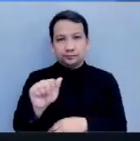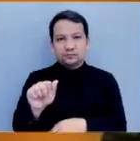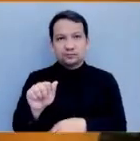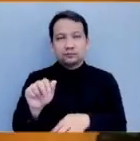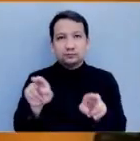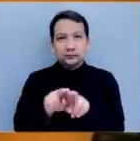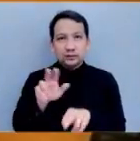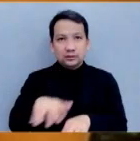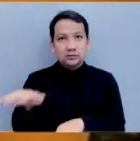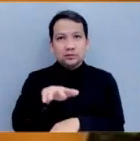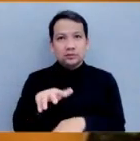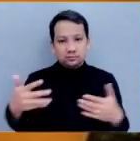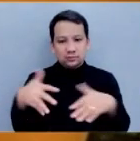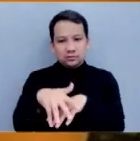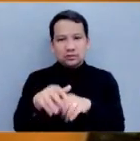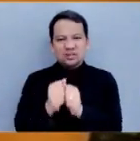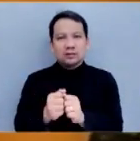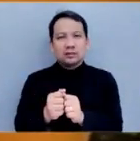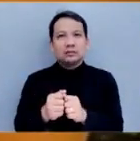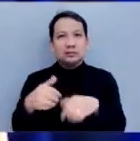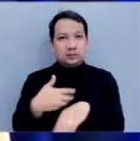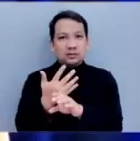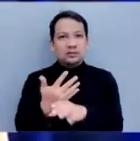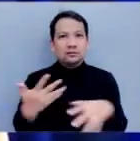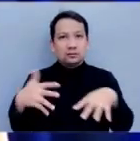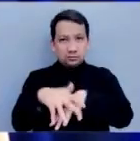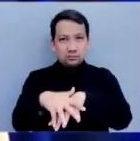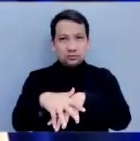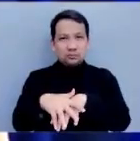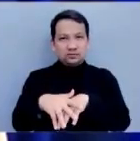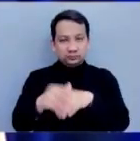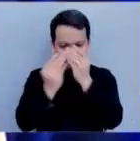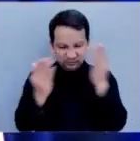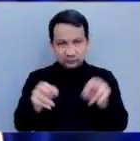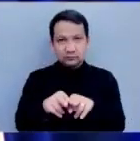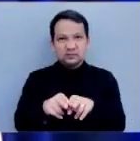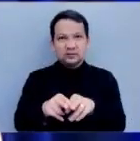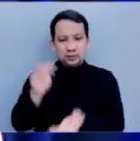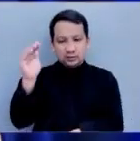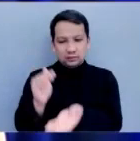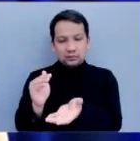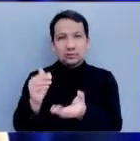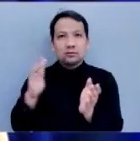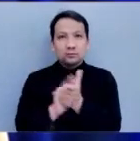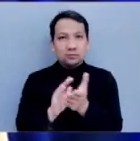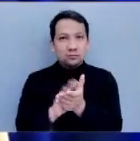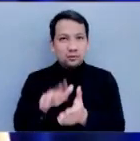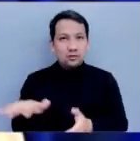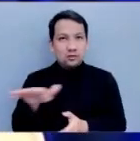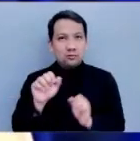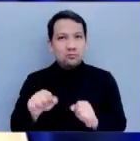na ang blended learning. So we want to use that to be able to decongest our schools. This